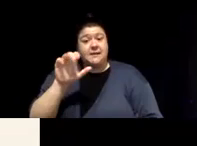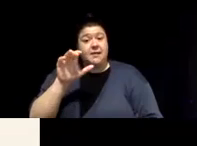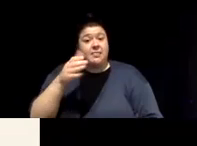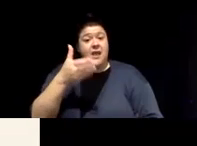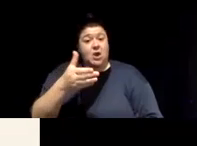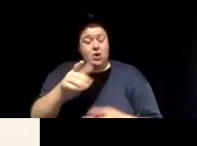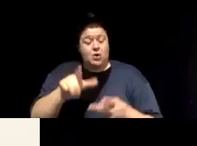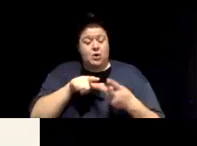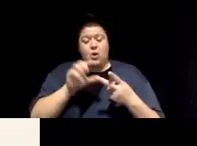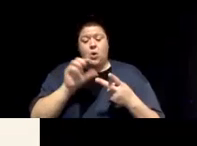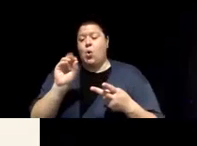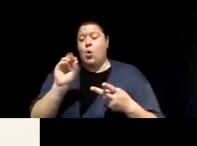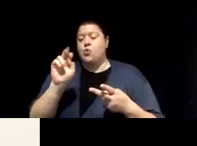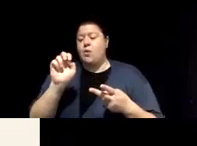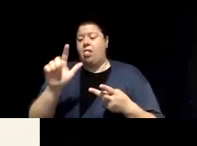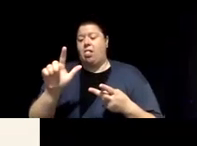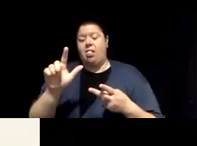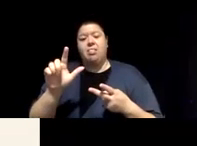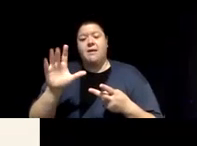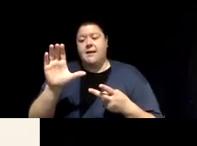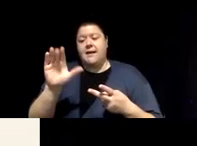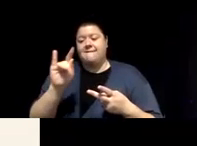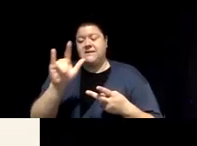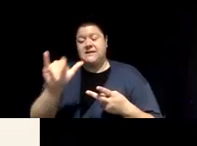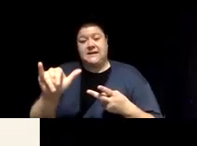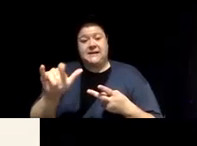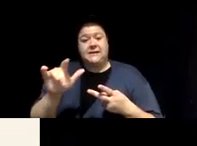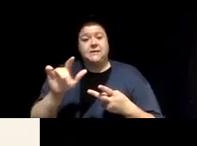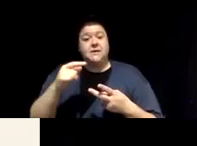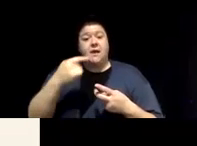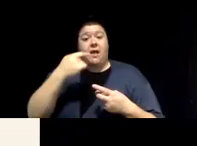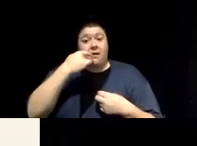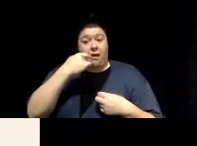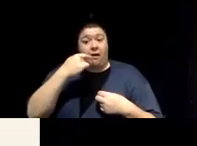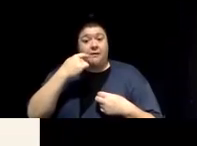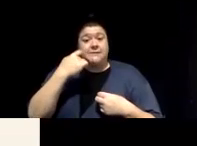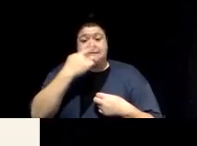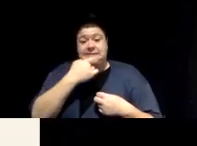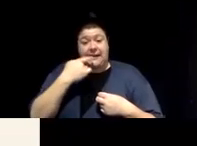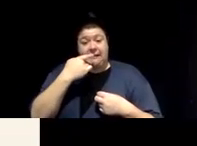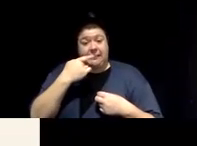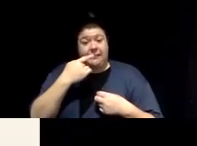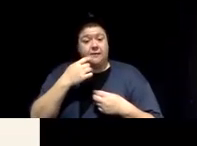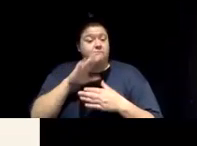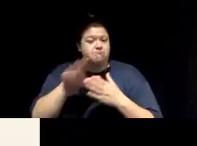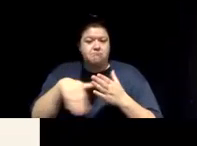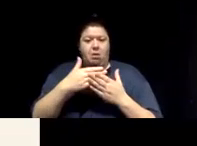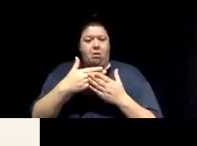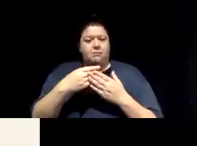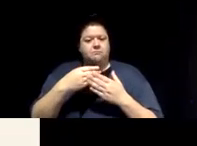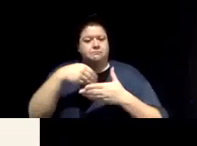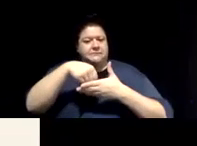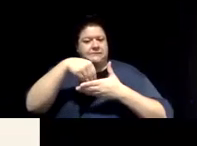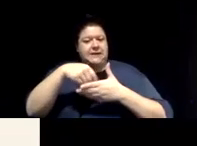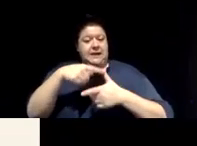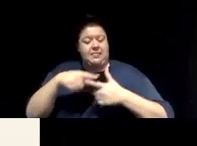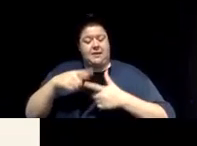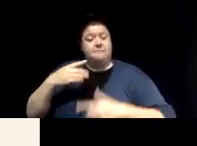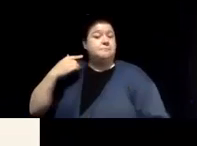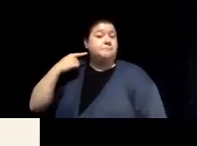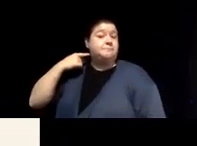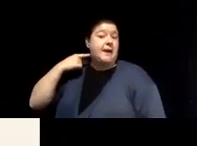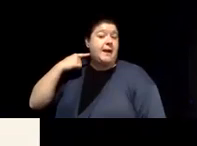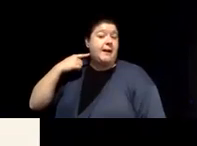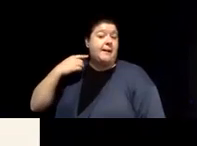your oral cavity where your tongue and your teeth are located. Okay. And then behind it are the pharynx,